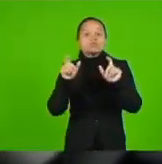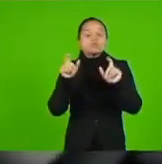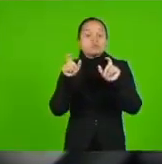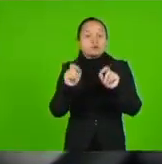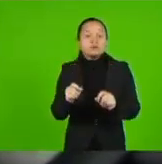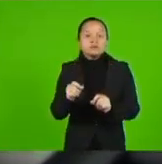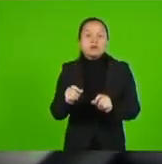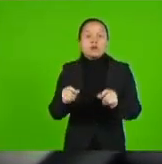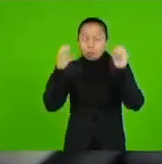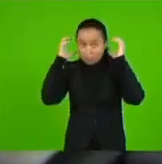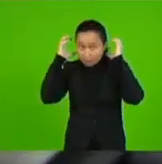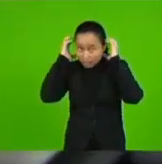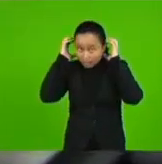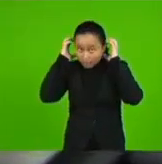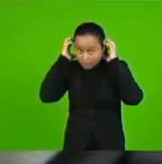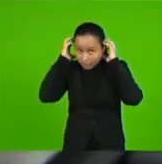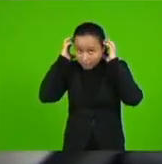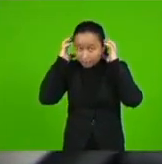Rated with